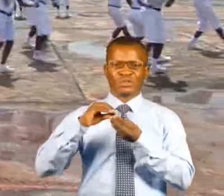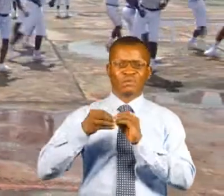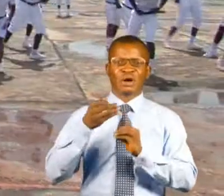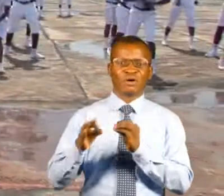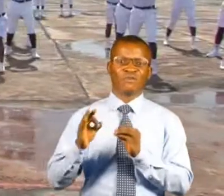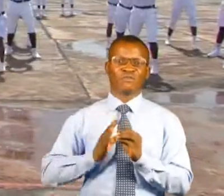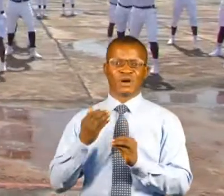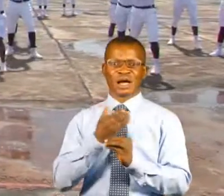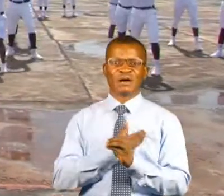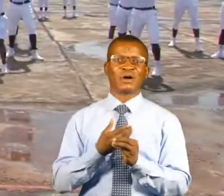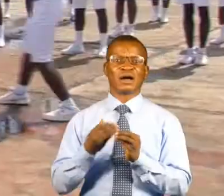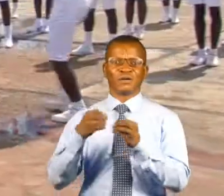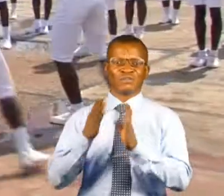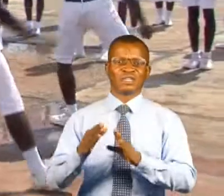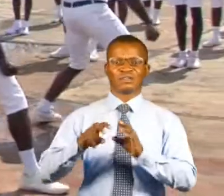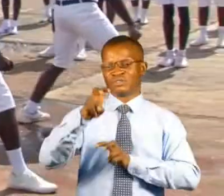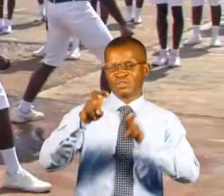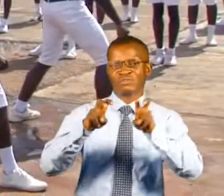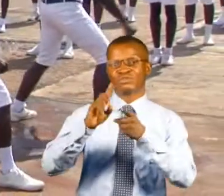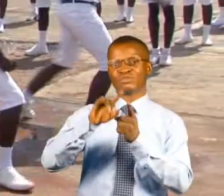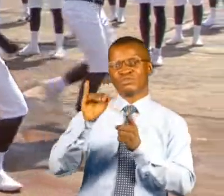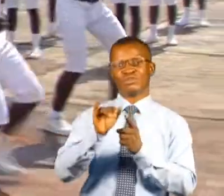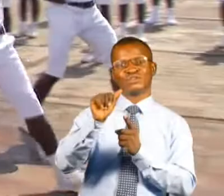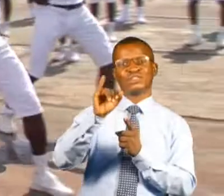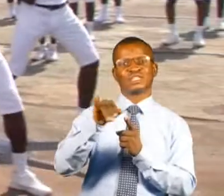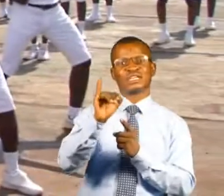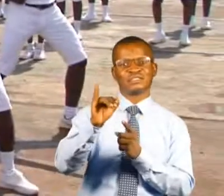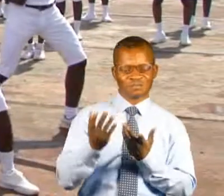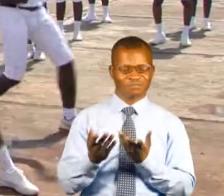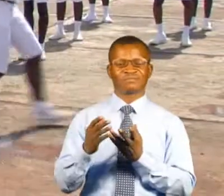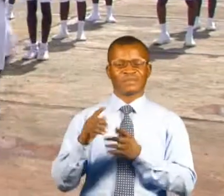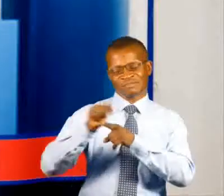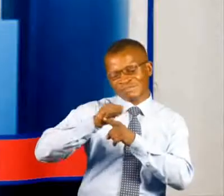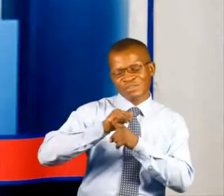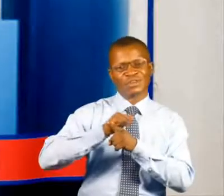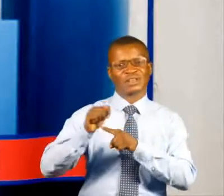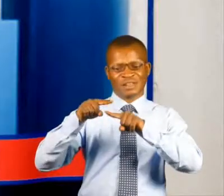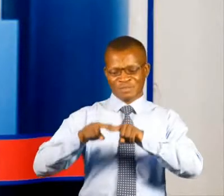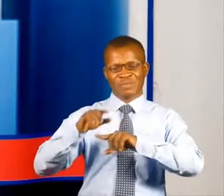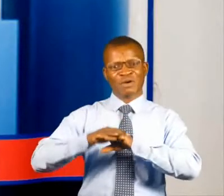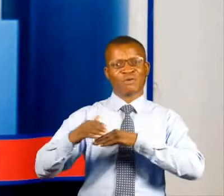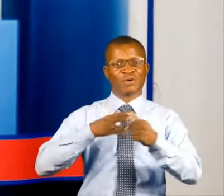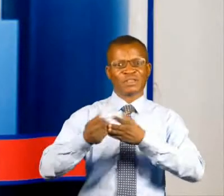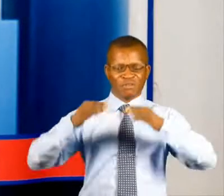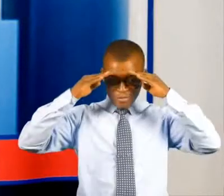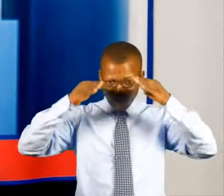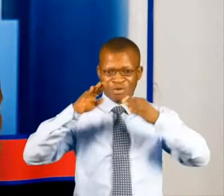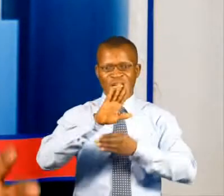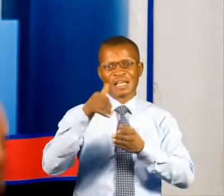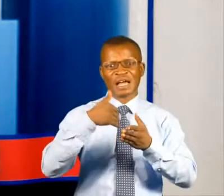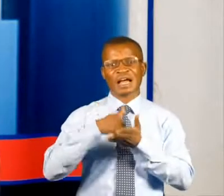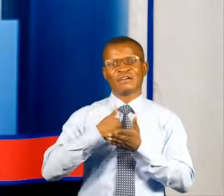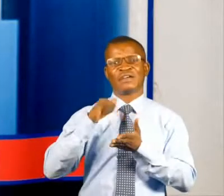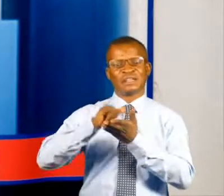sizable number of officers go to Martin Luther Aguirre Training Center in Kaduna, in Jaji, and where they are trained, depending